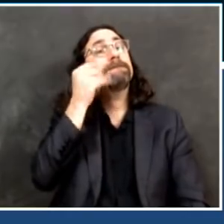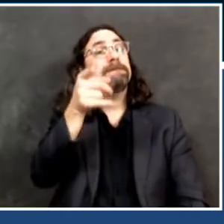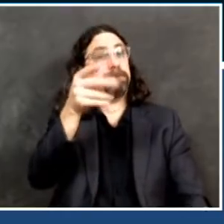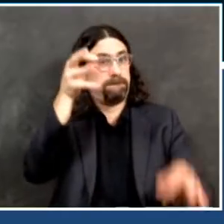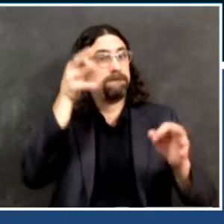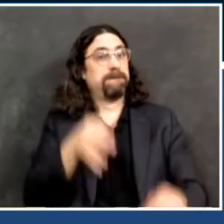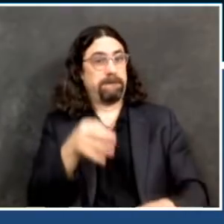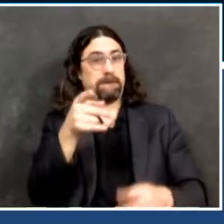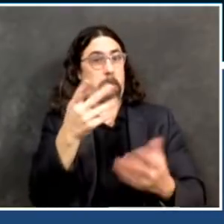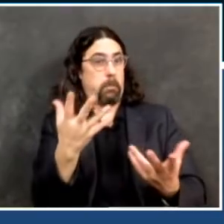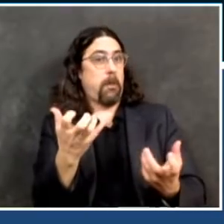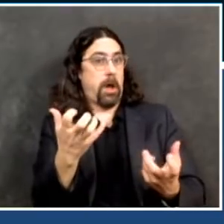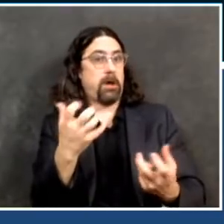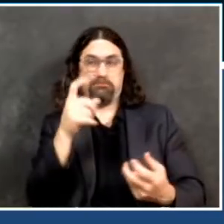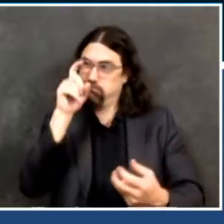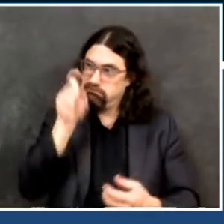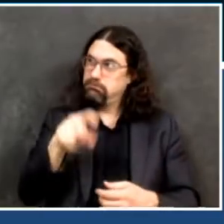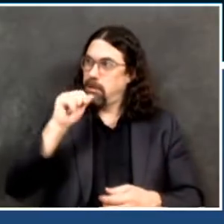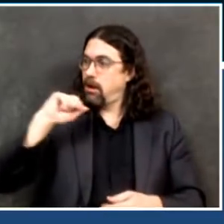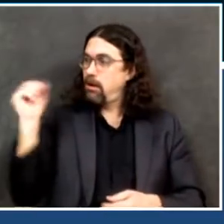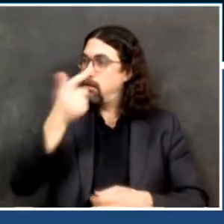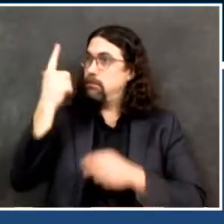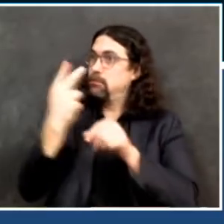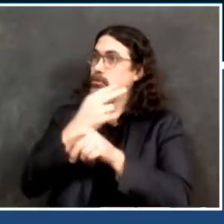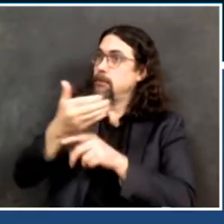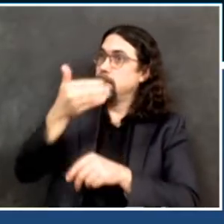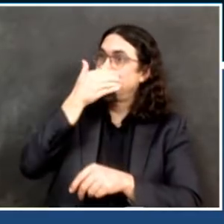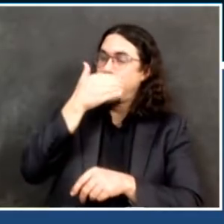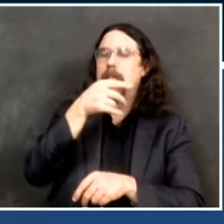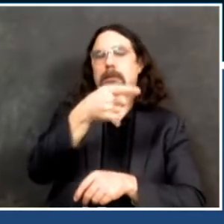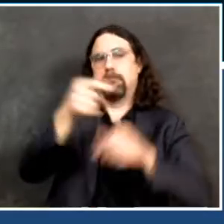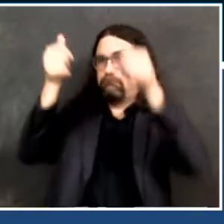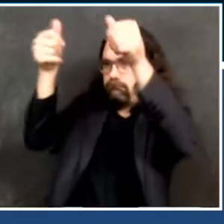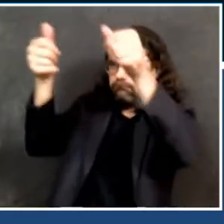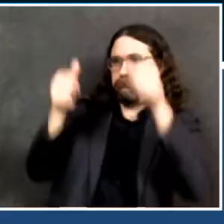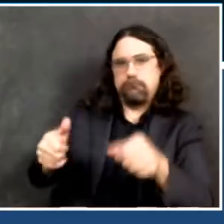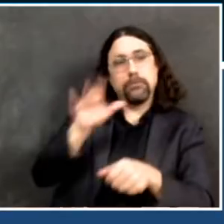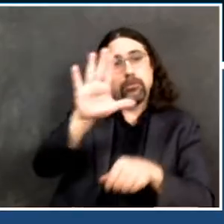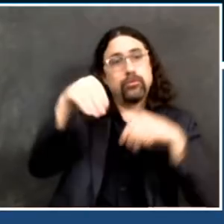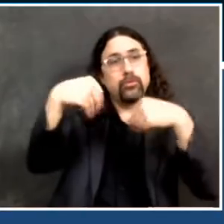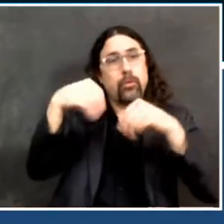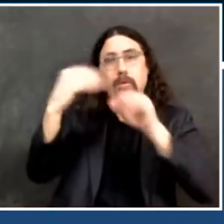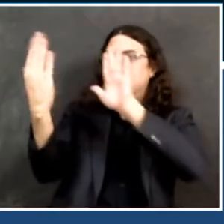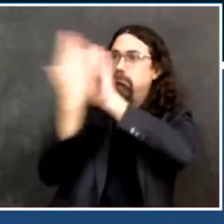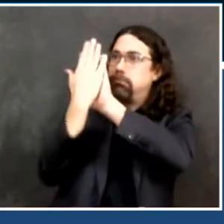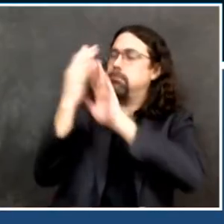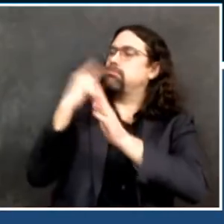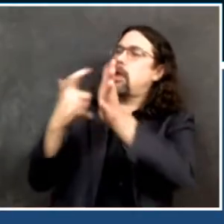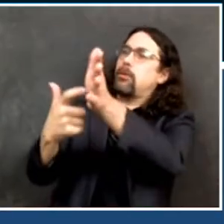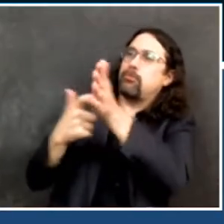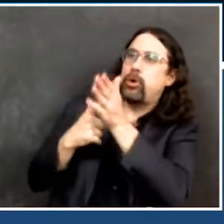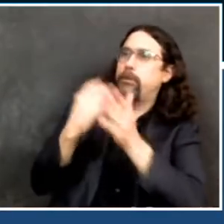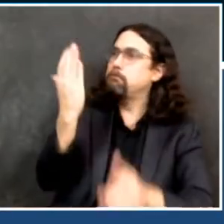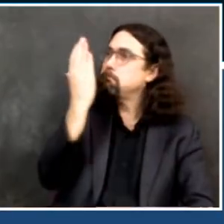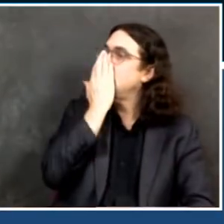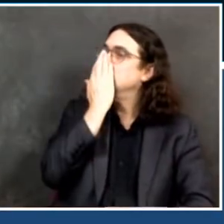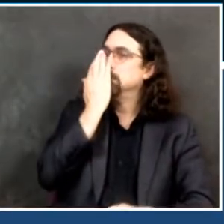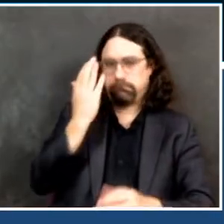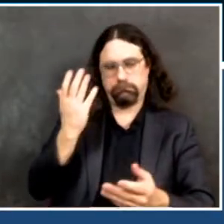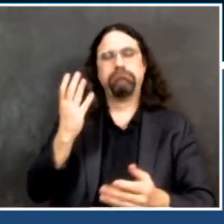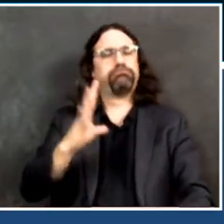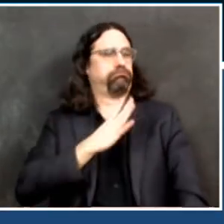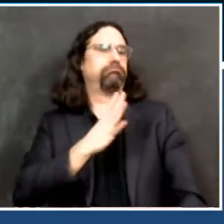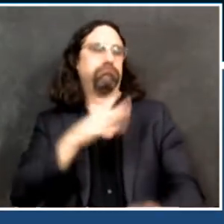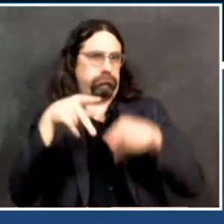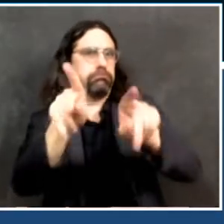it's so important to protect each other, to protect the whole community. That face covering is a smart thing to do. Every store has the